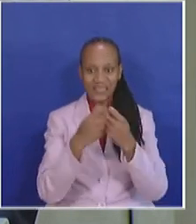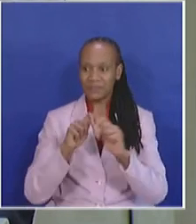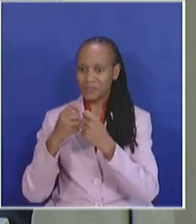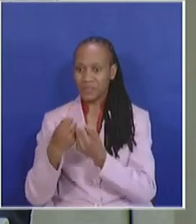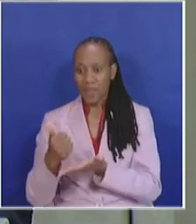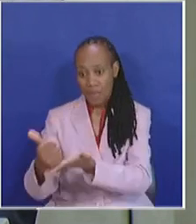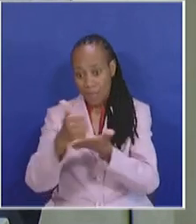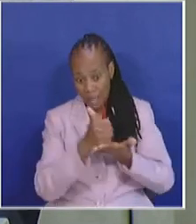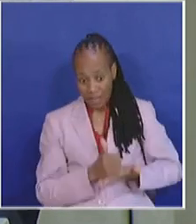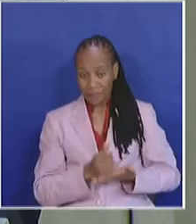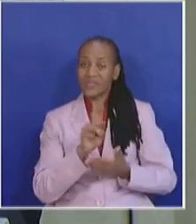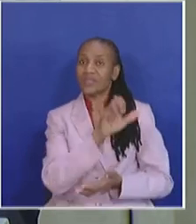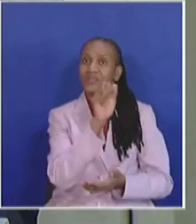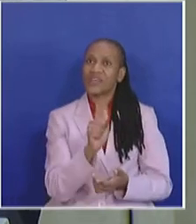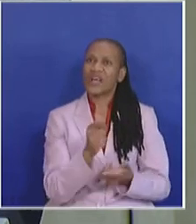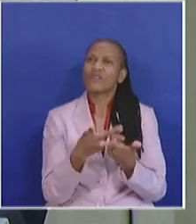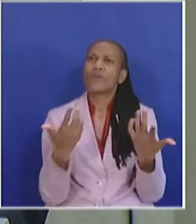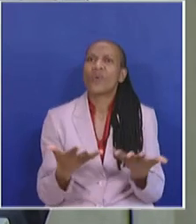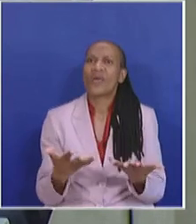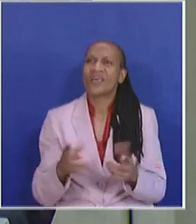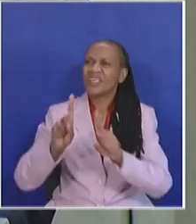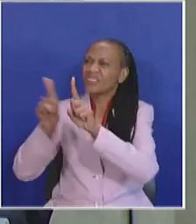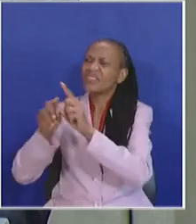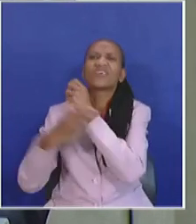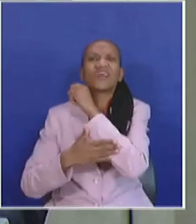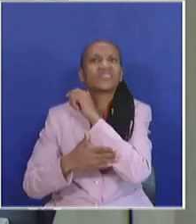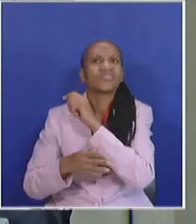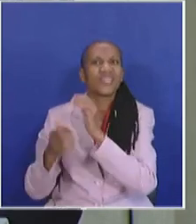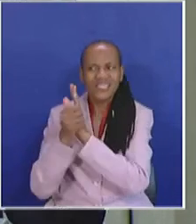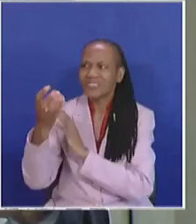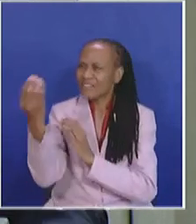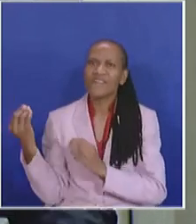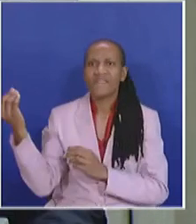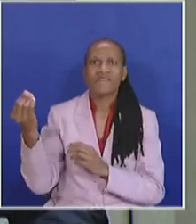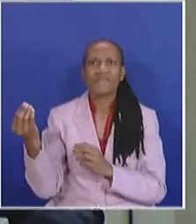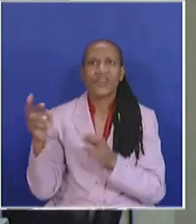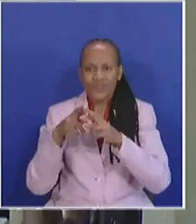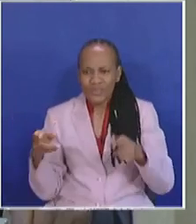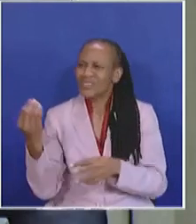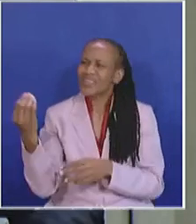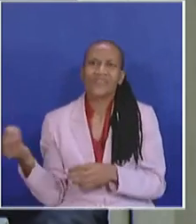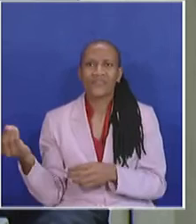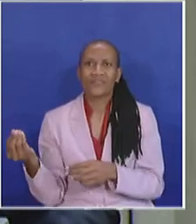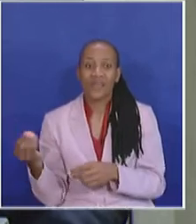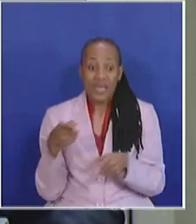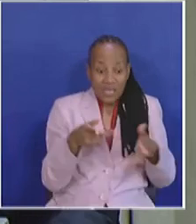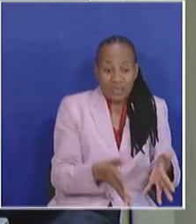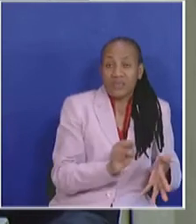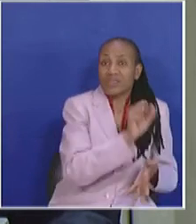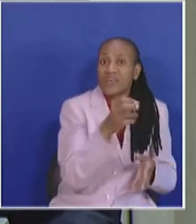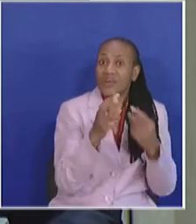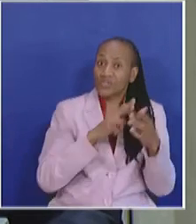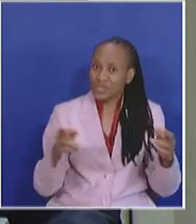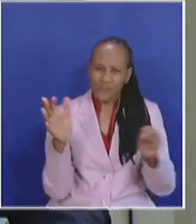projects here in South Africa are sourced from all over the world because of their expertise. Material is sourced not only in South Africa, all over the